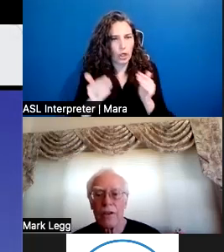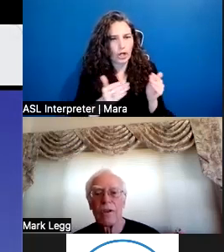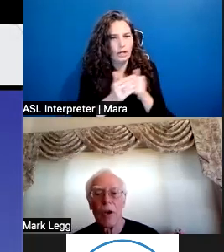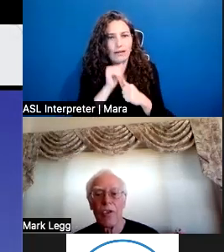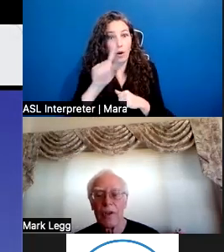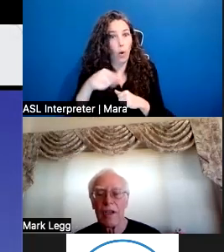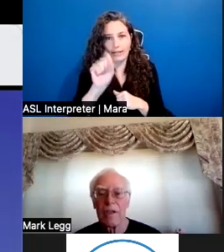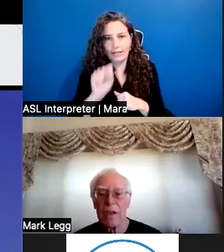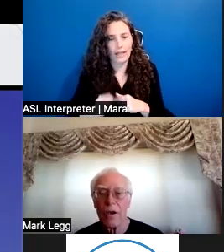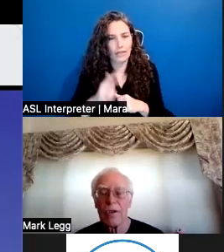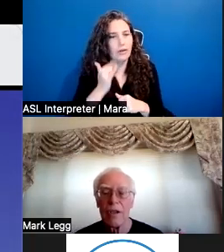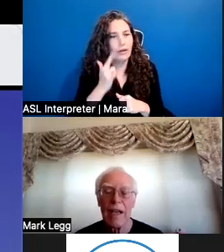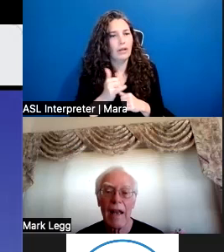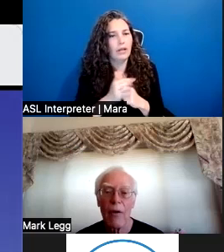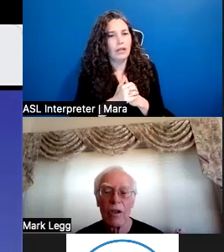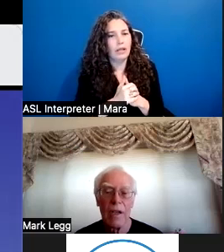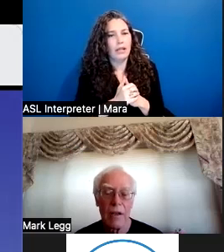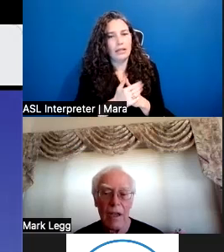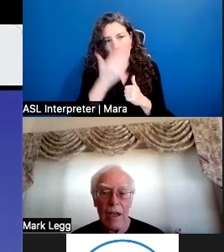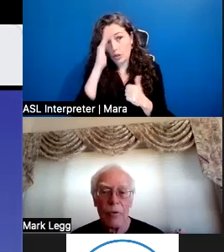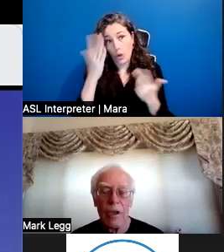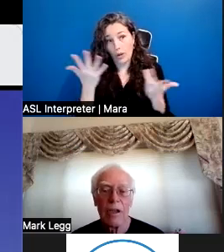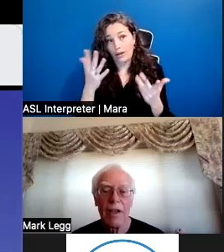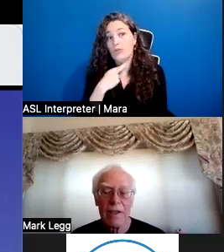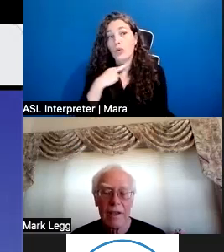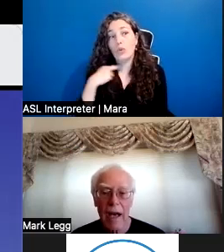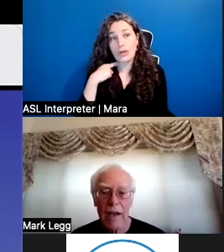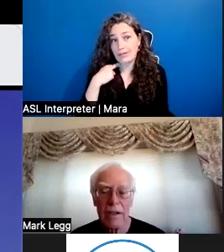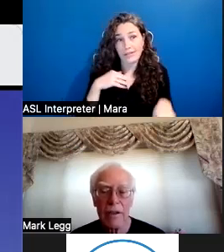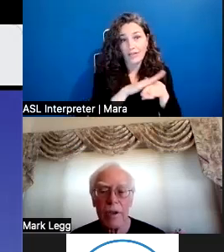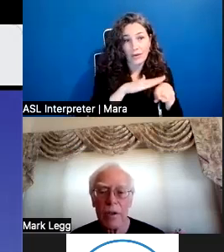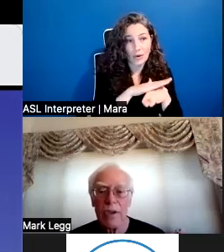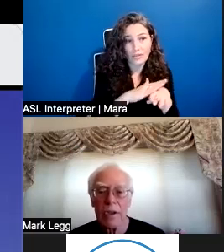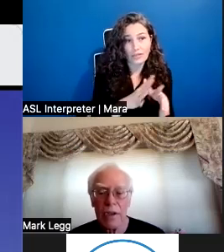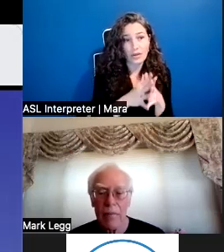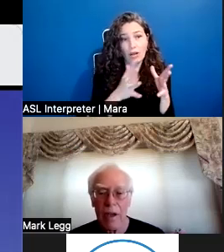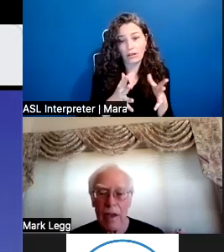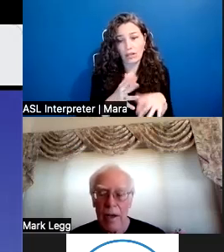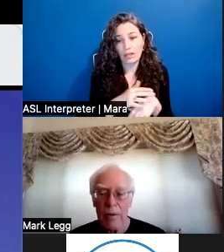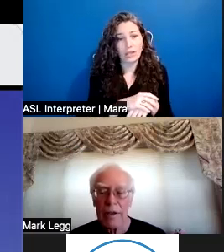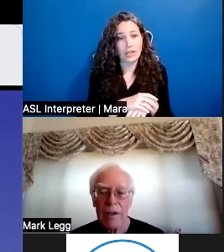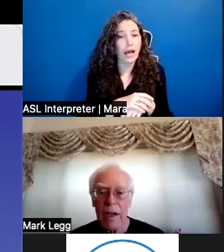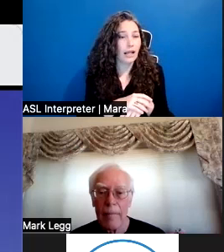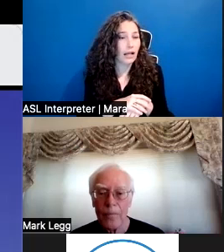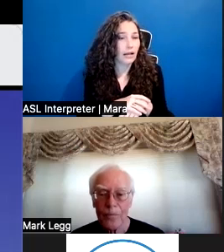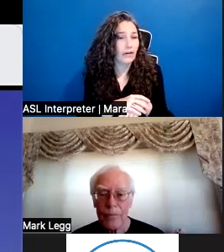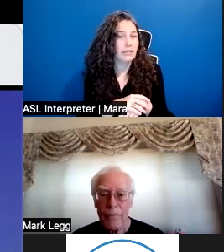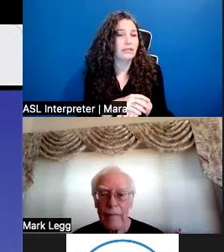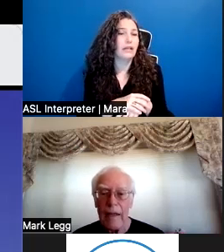models show that what the risk is to the coast. And there's a lot of that work done with Costas and Sinolakis and the group at USC Tsunami Research